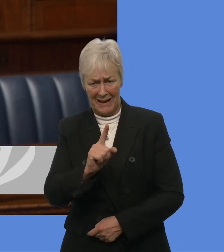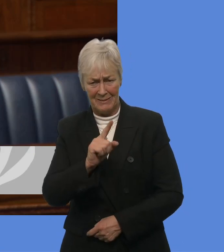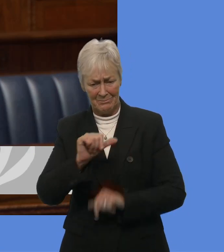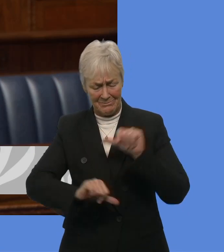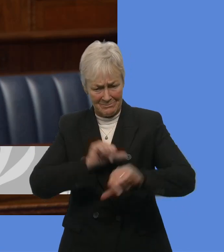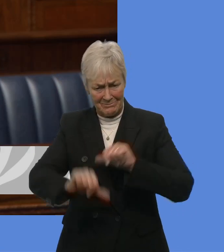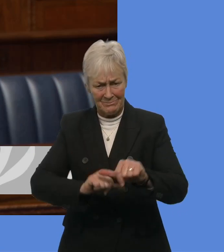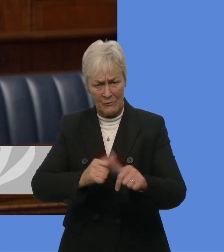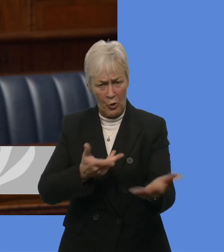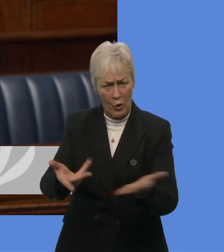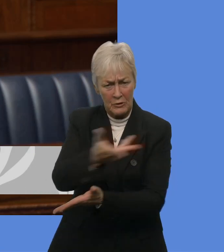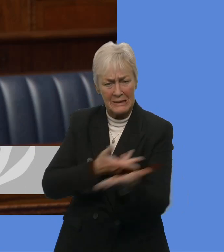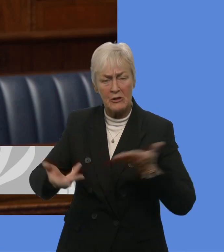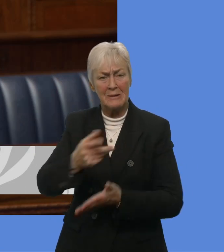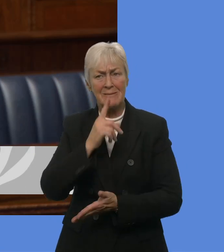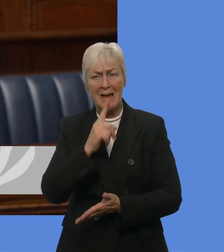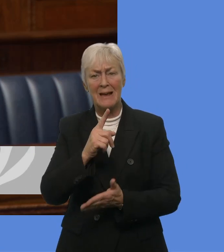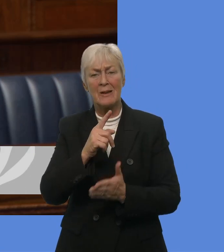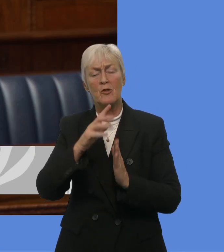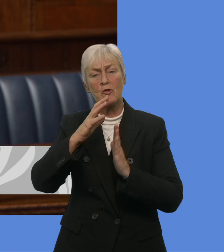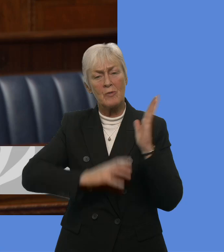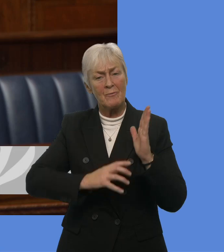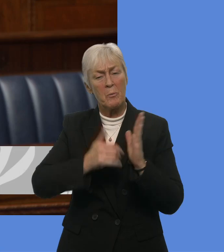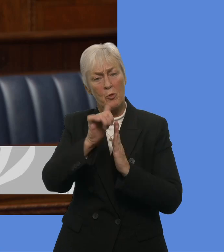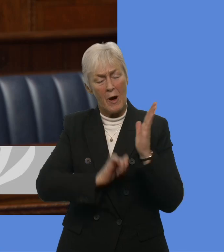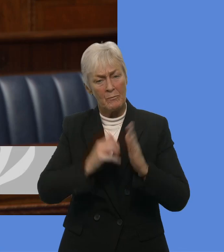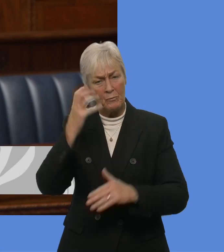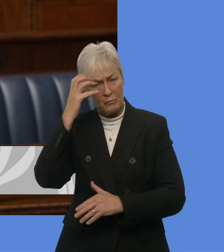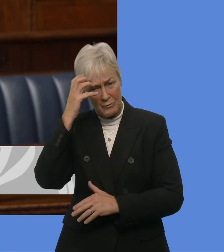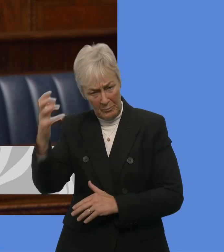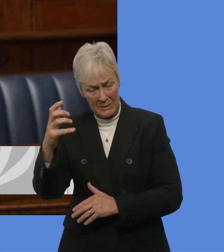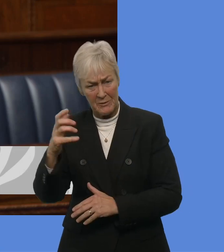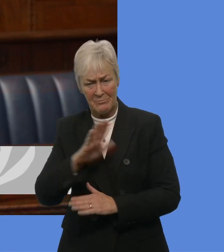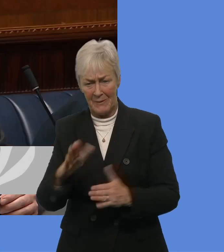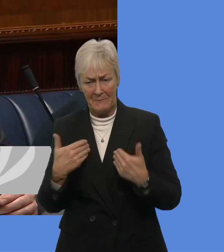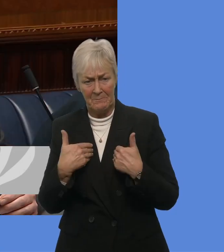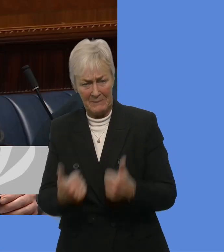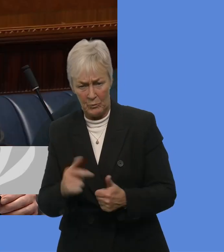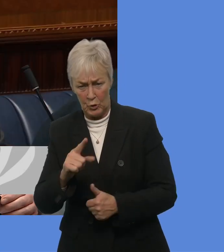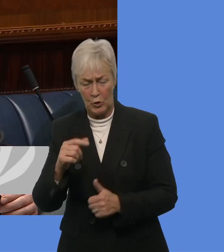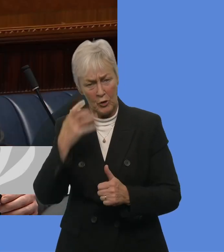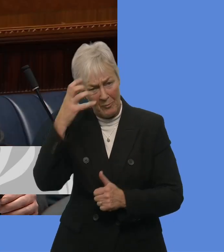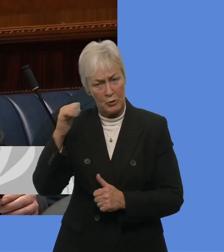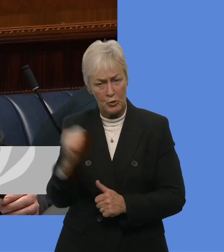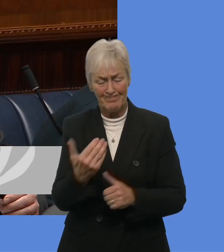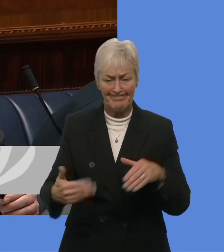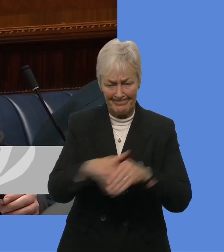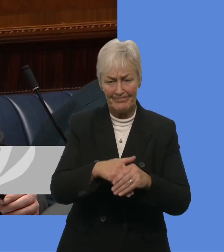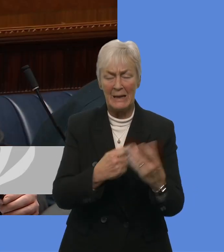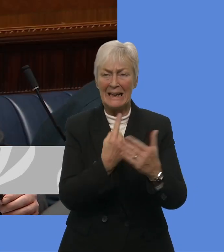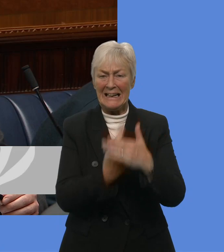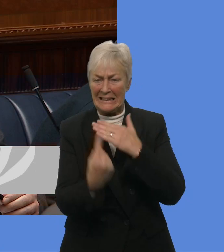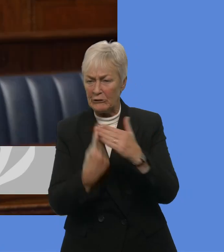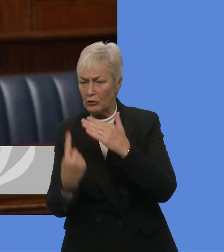consultation, we made clear that the draft programme for government priorities were not the totality of what government would be doing. Within each department, and indeed